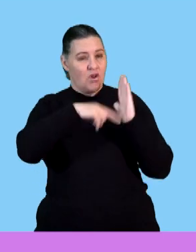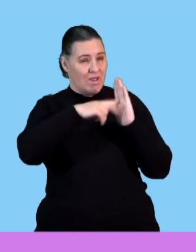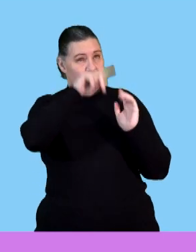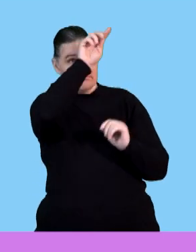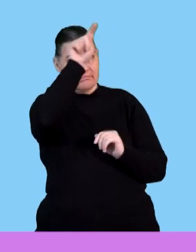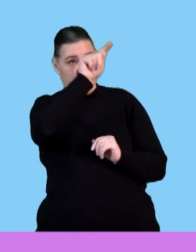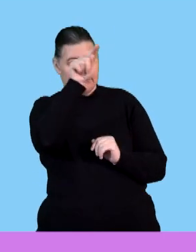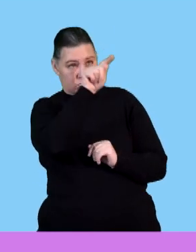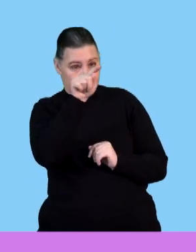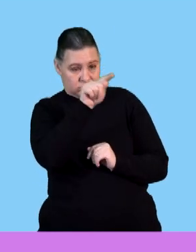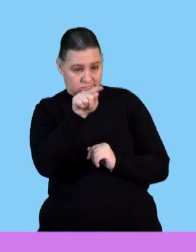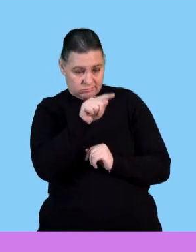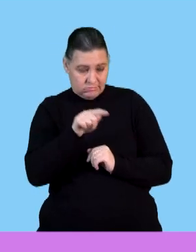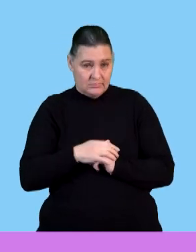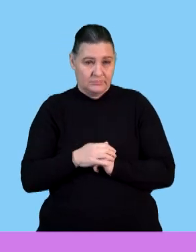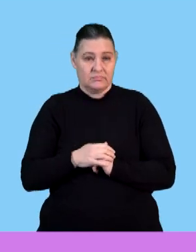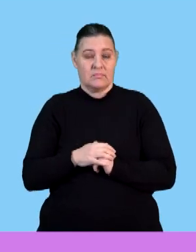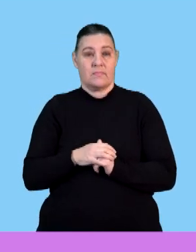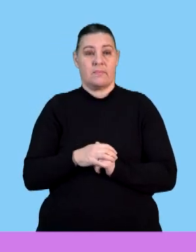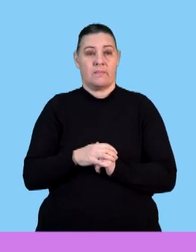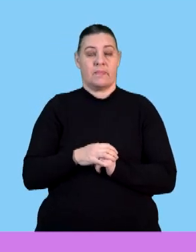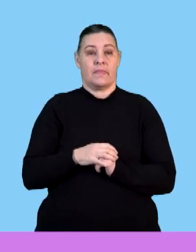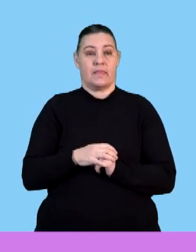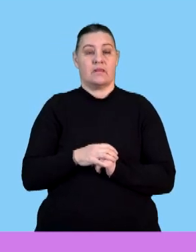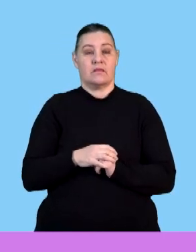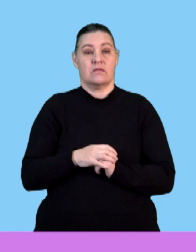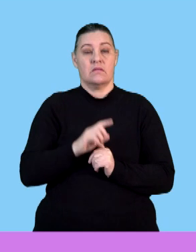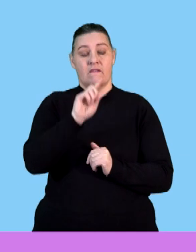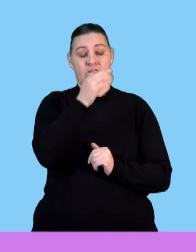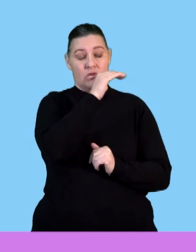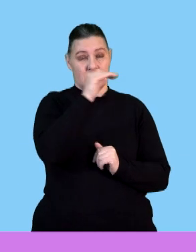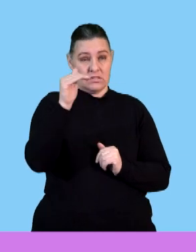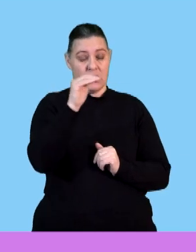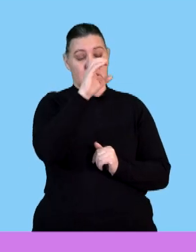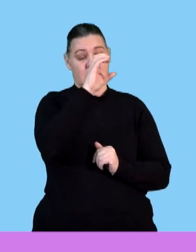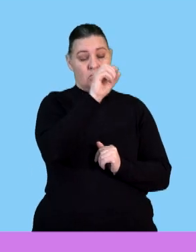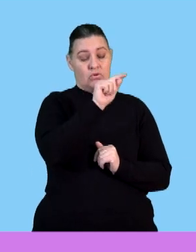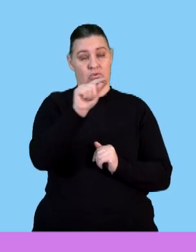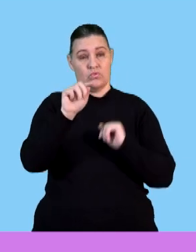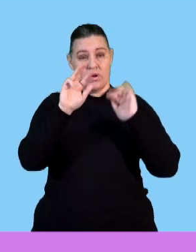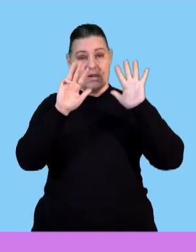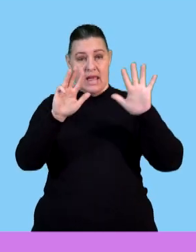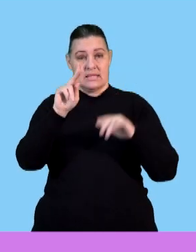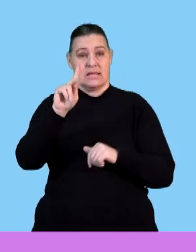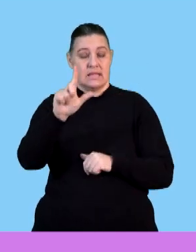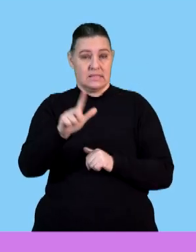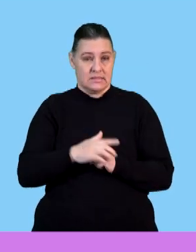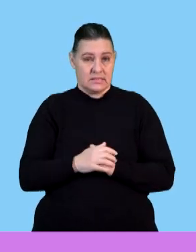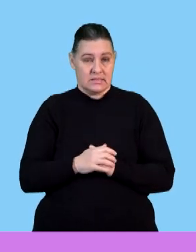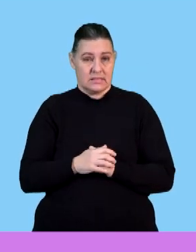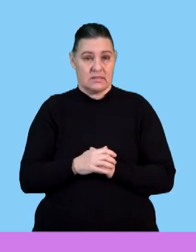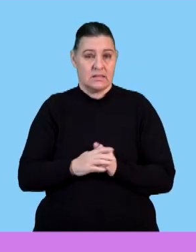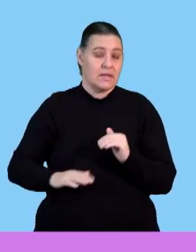your tariff. You've got to read each row. Okay, there's my rows. The first row says 0 to 9